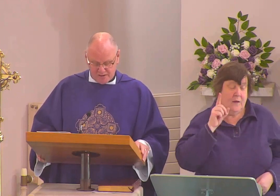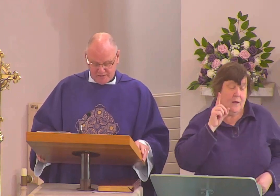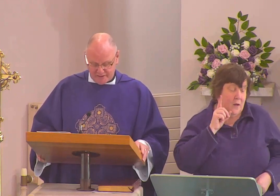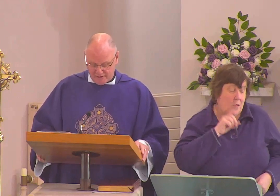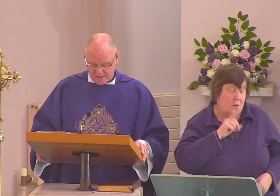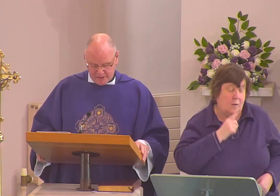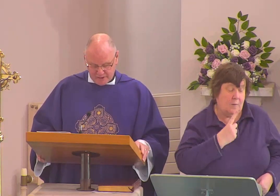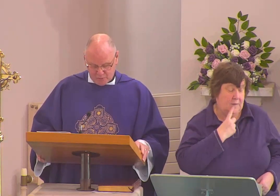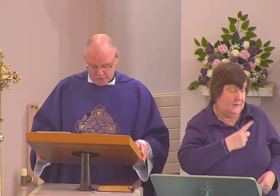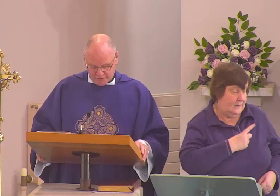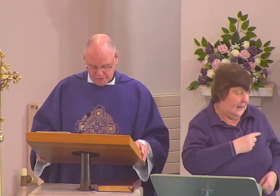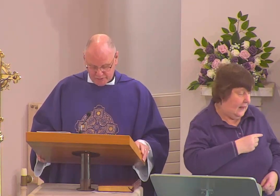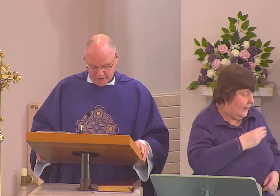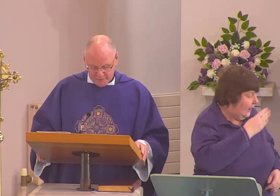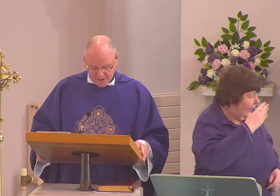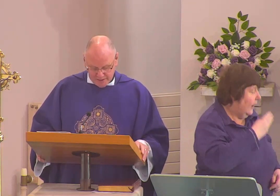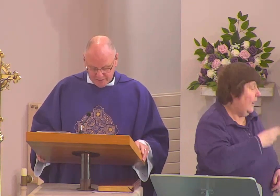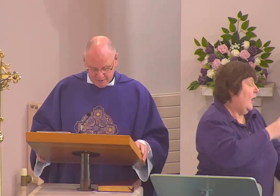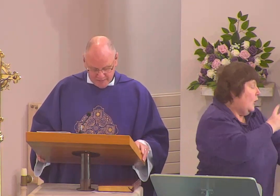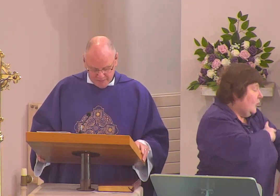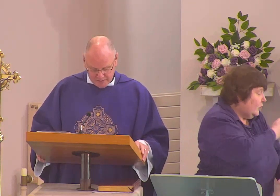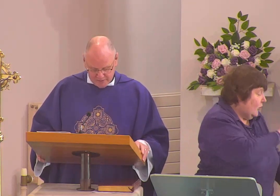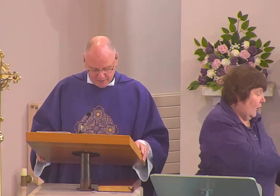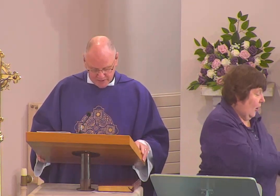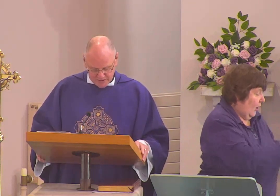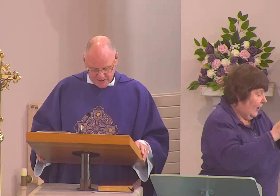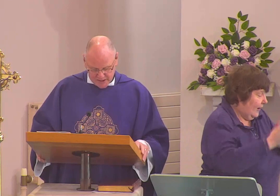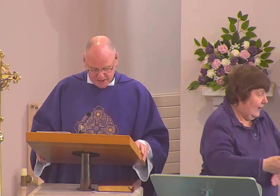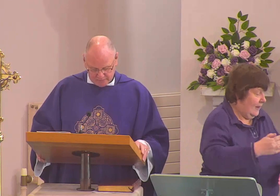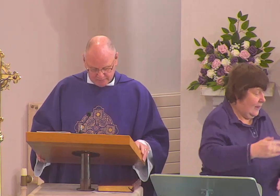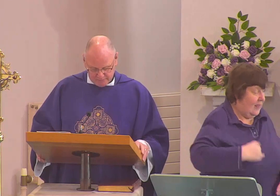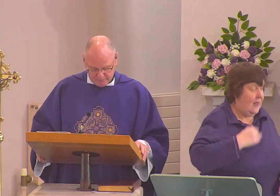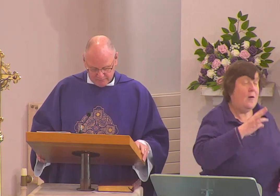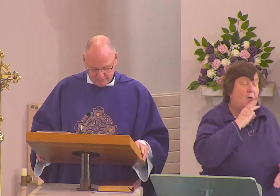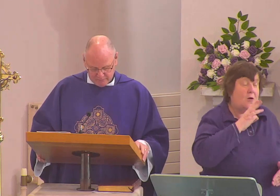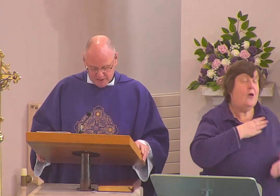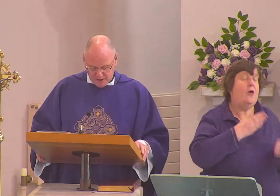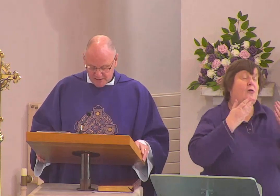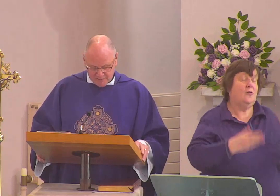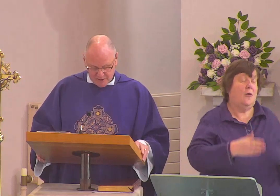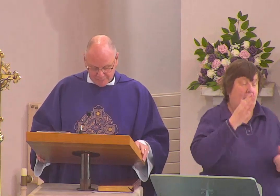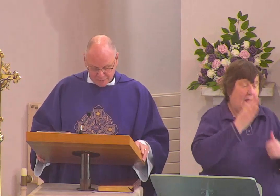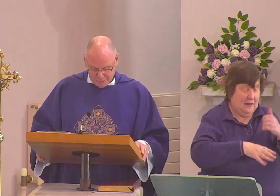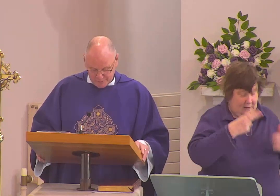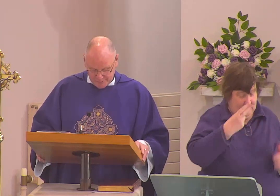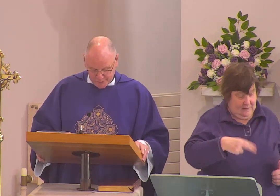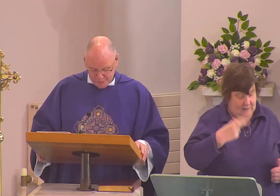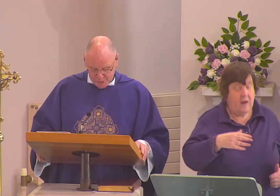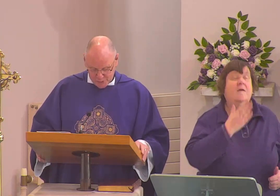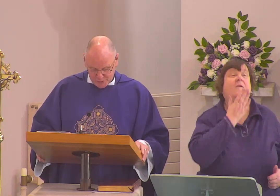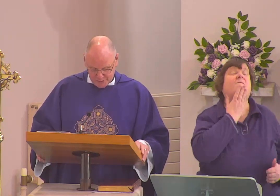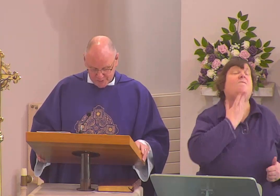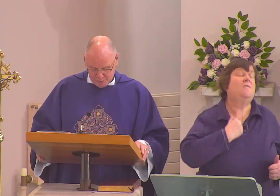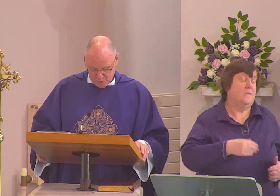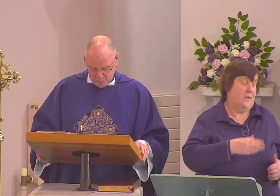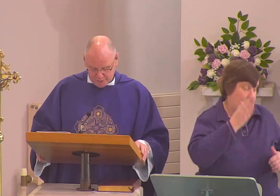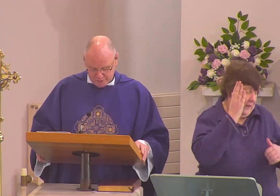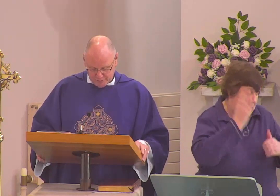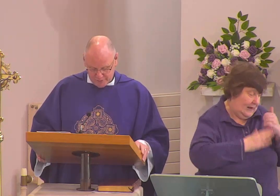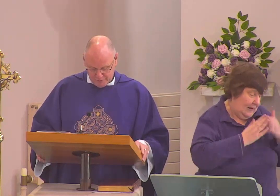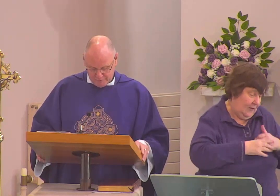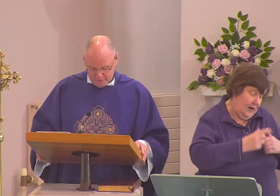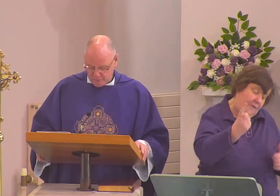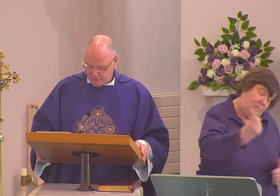me that living water so that I may never be thirsty again and never have to come here to get more